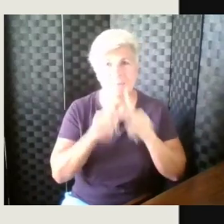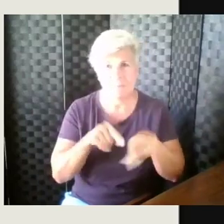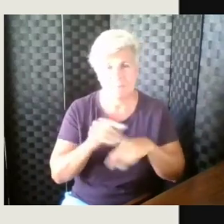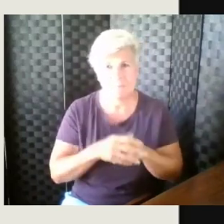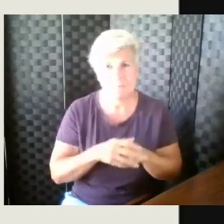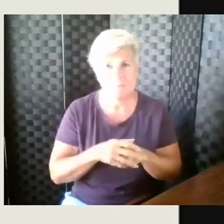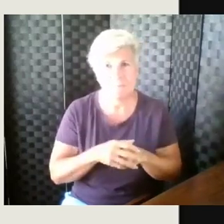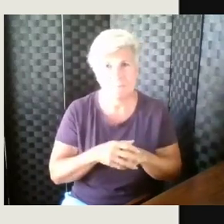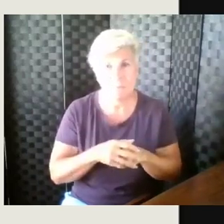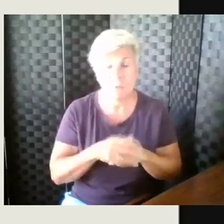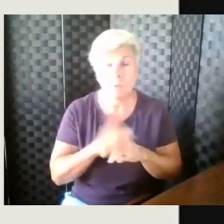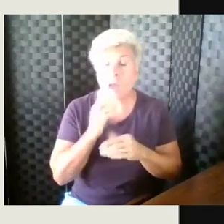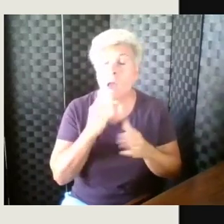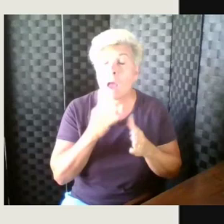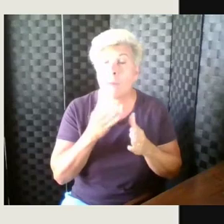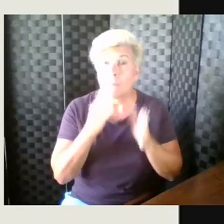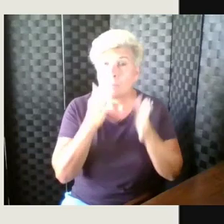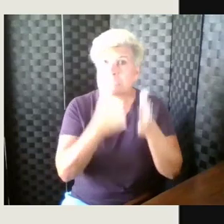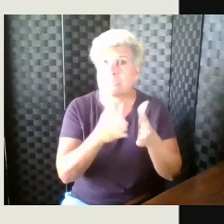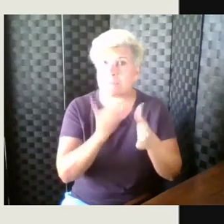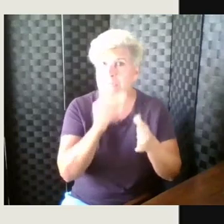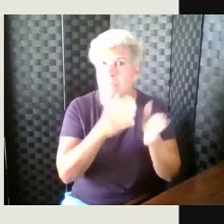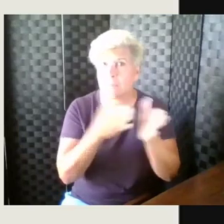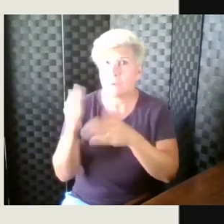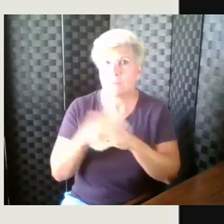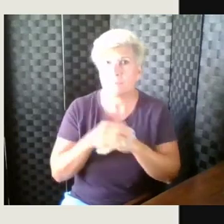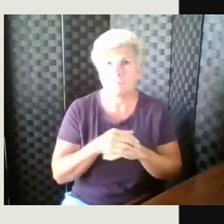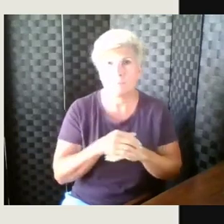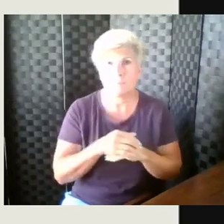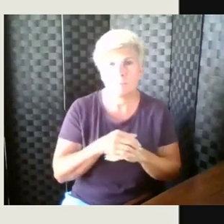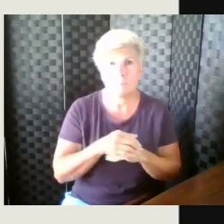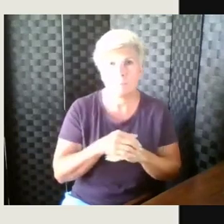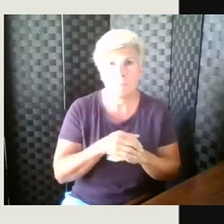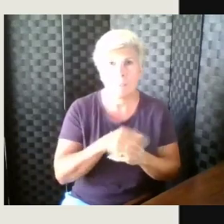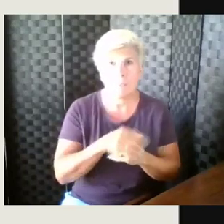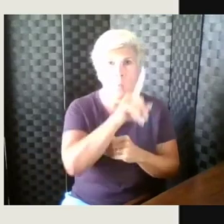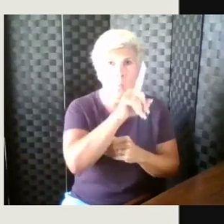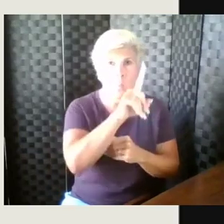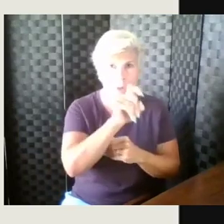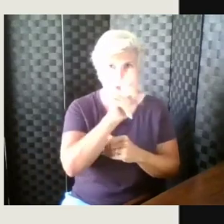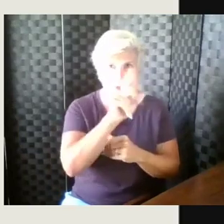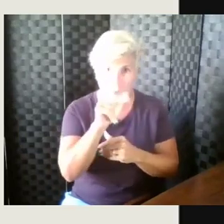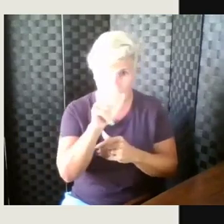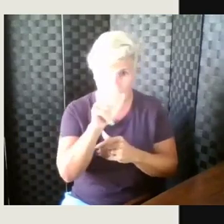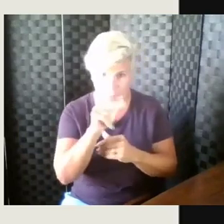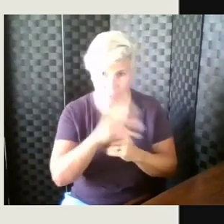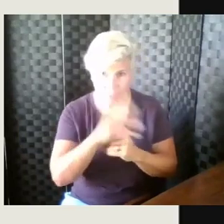Here I'm going to leave the numbers in order. So I'll put in my hundreds, tens, and ones chart